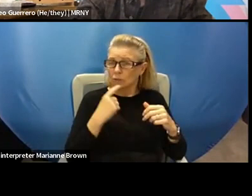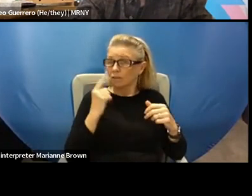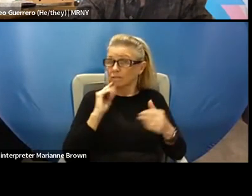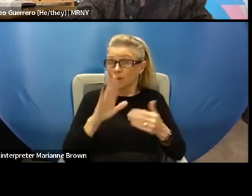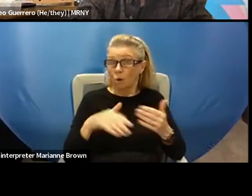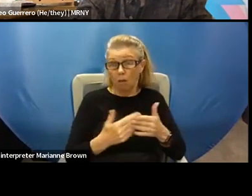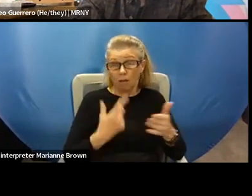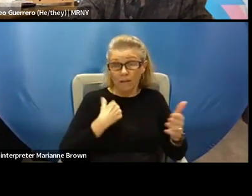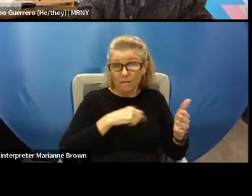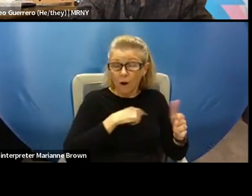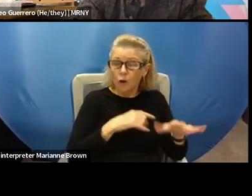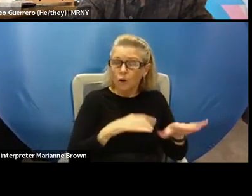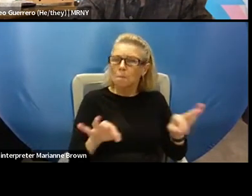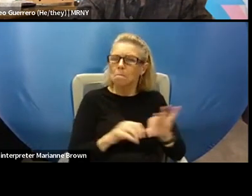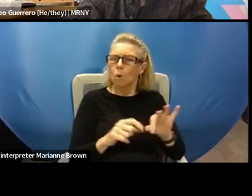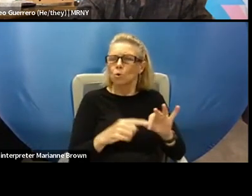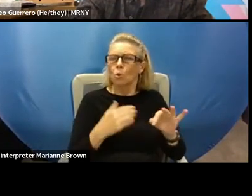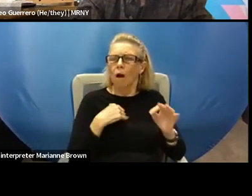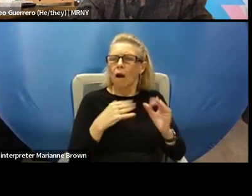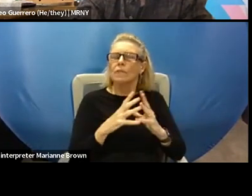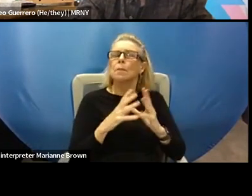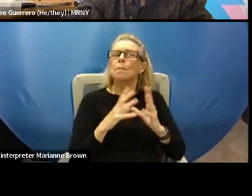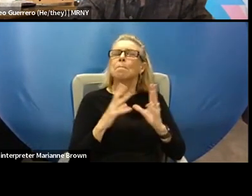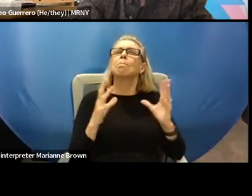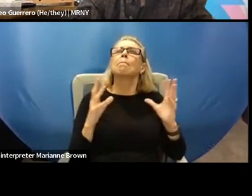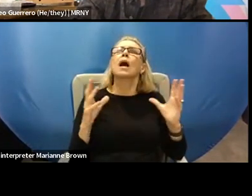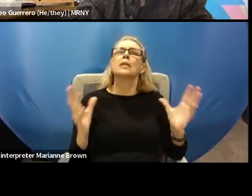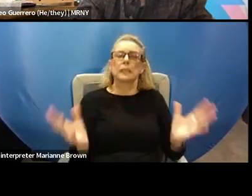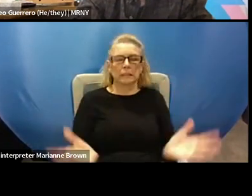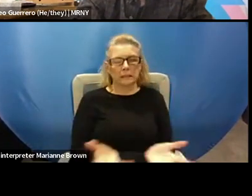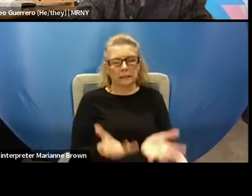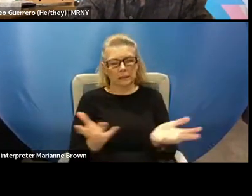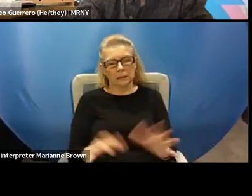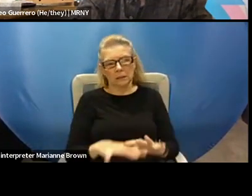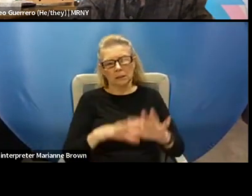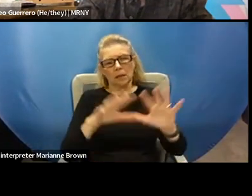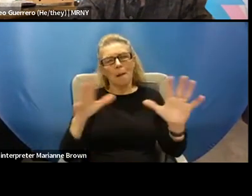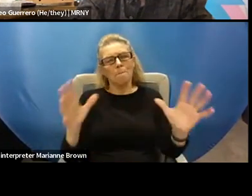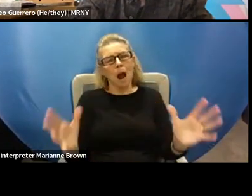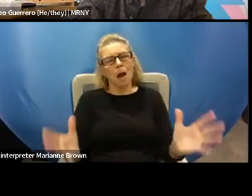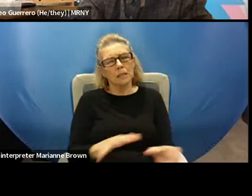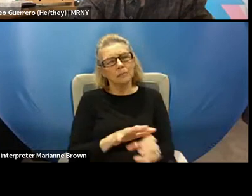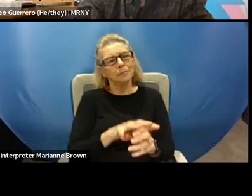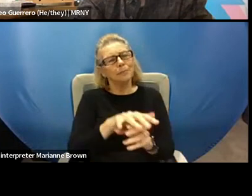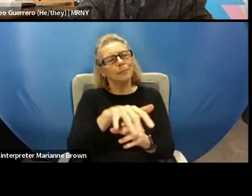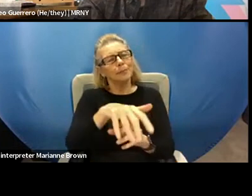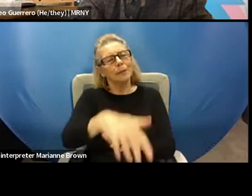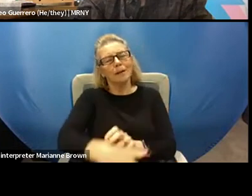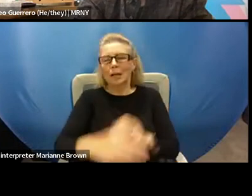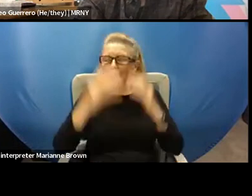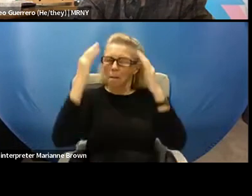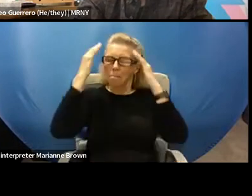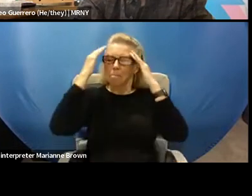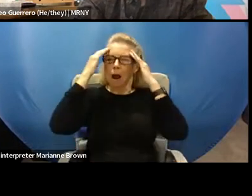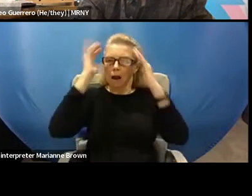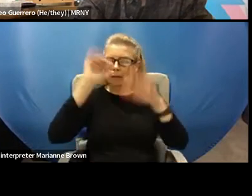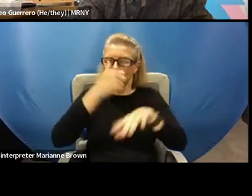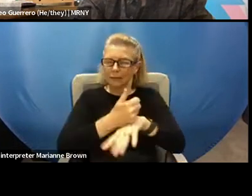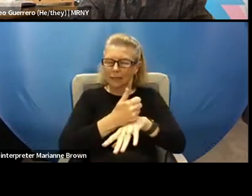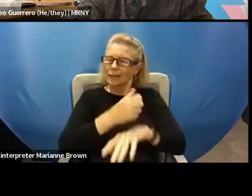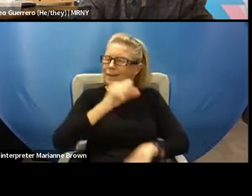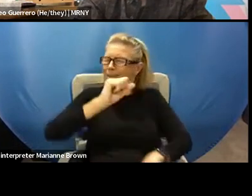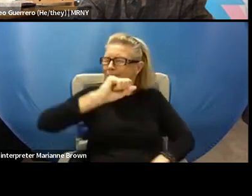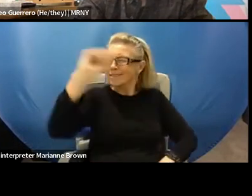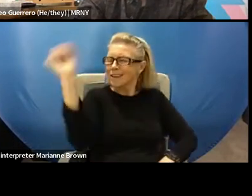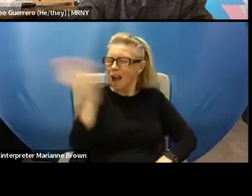for us to have an abundance mindset. And by that, I mean yes, and, which is,